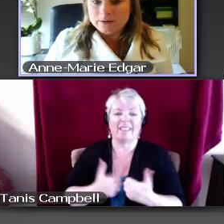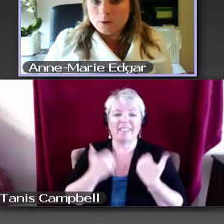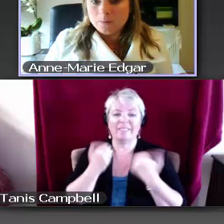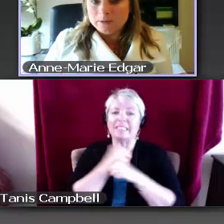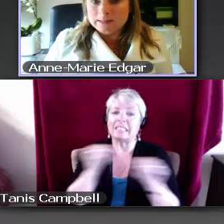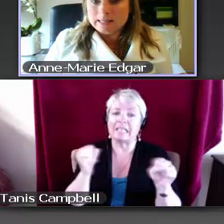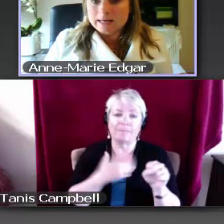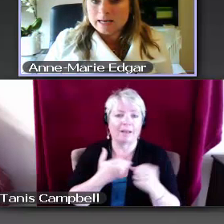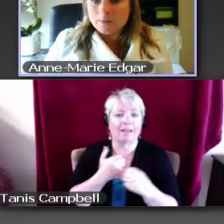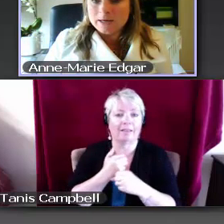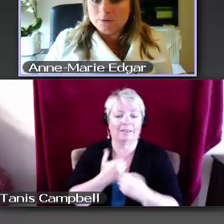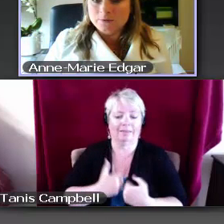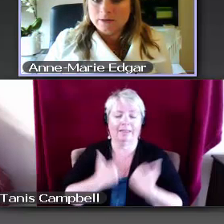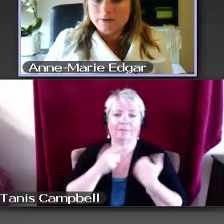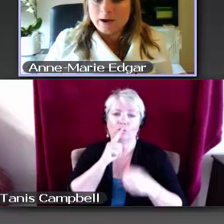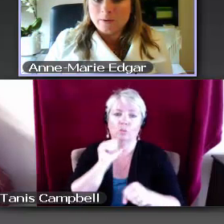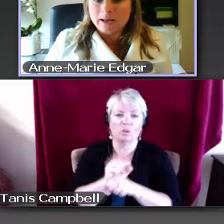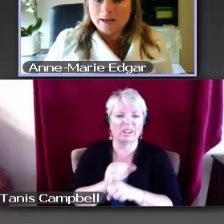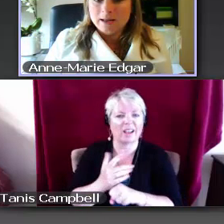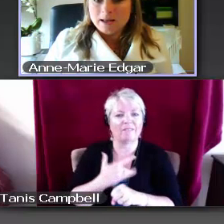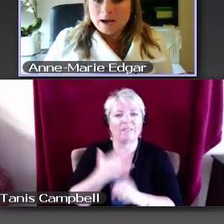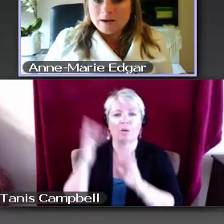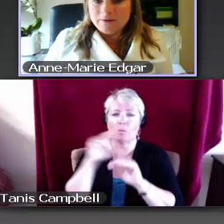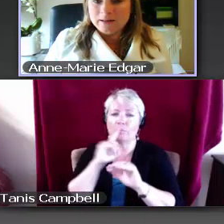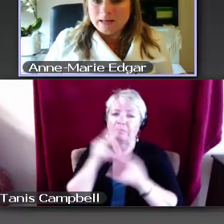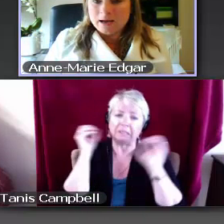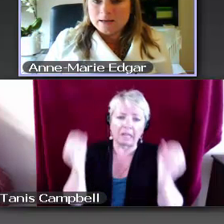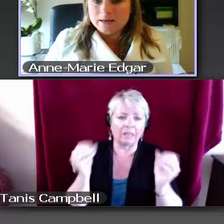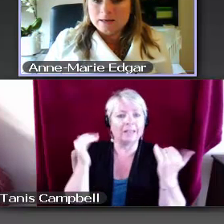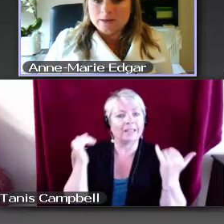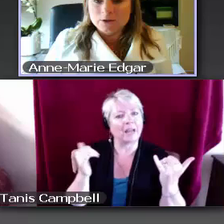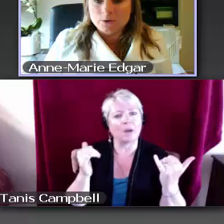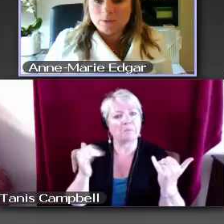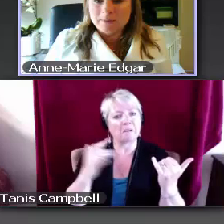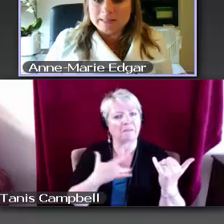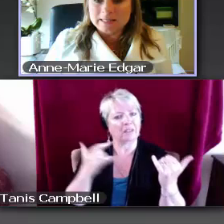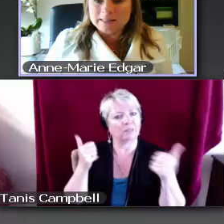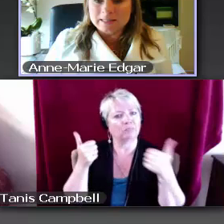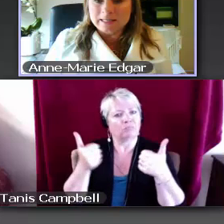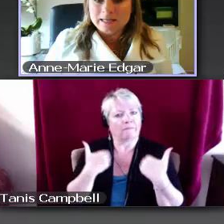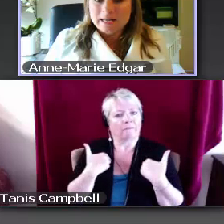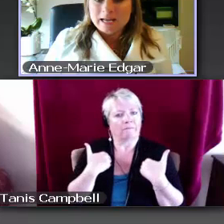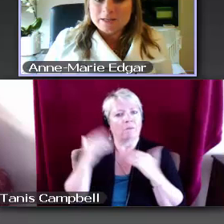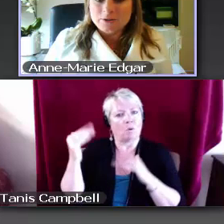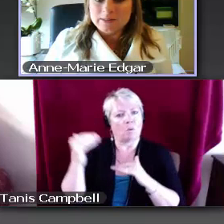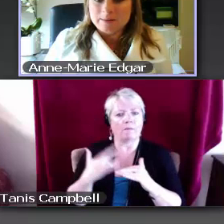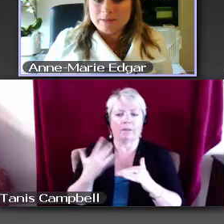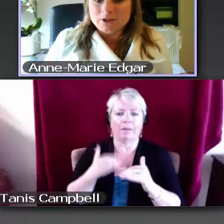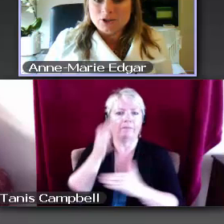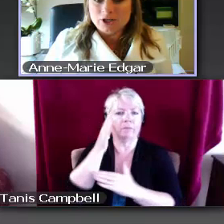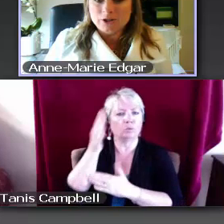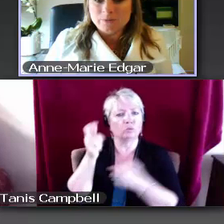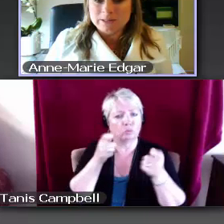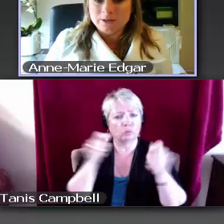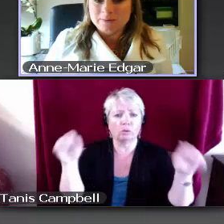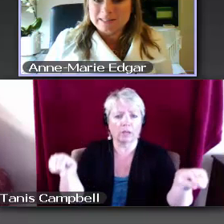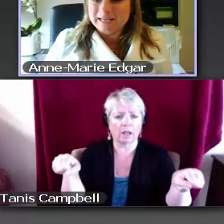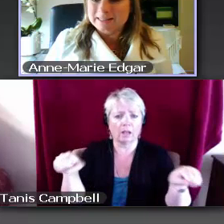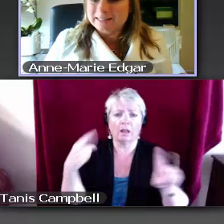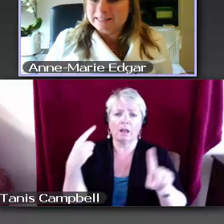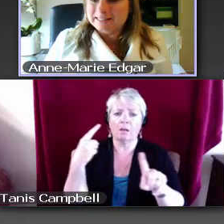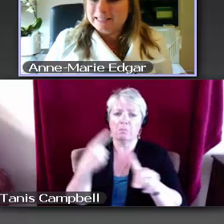I felt hopeless, and now I don't feel that way. I feel like I can control my destiny and do something to change